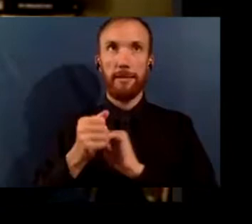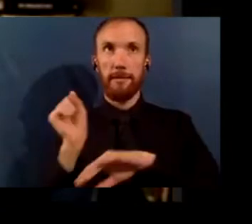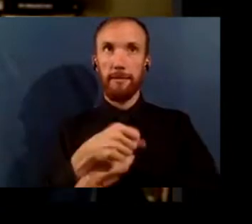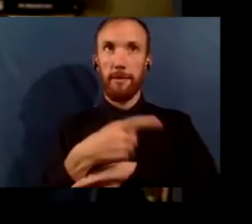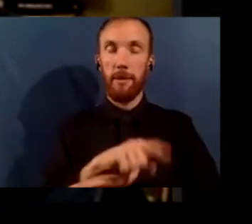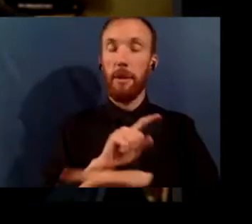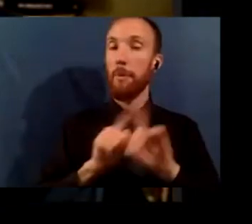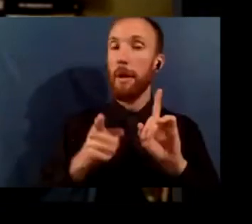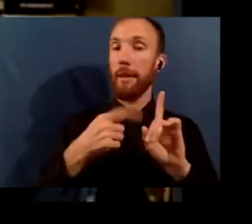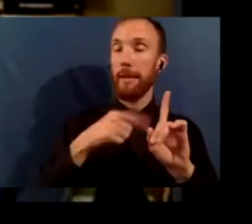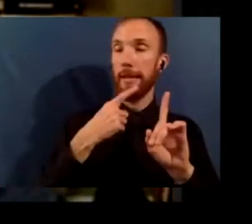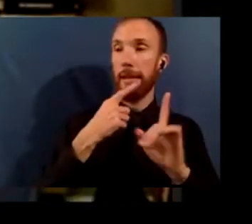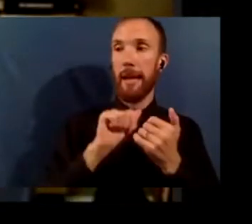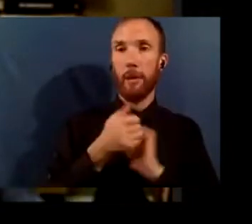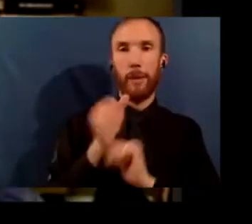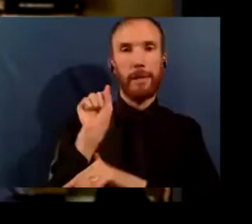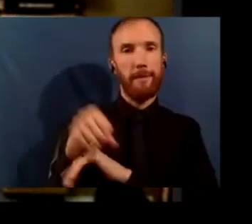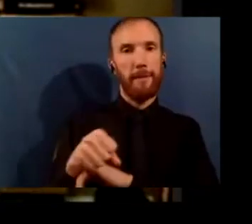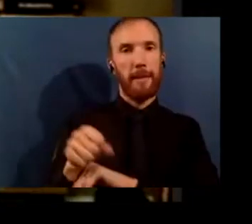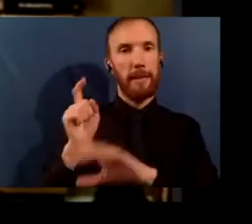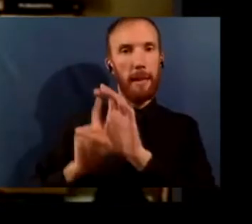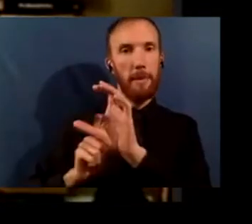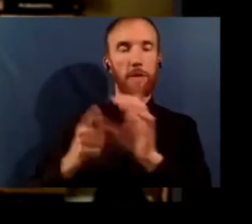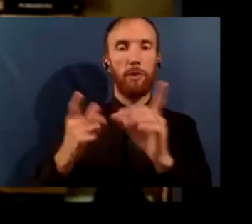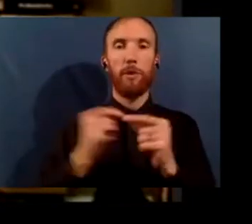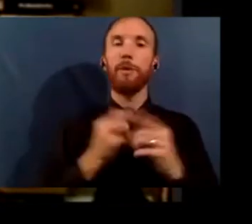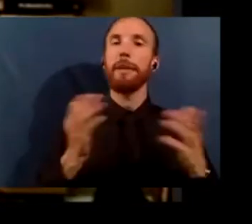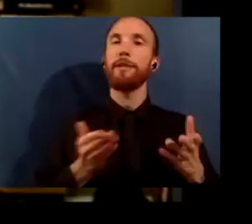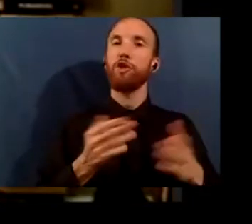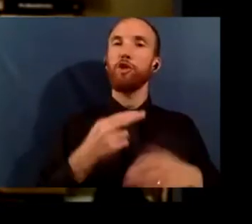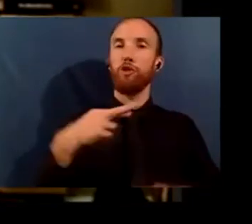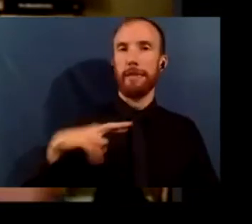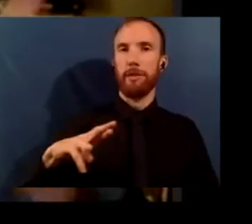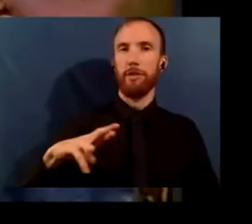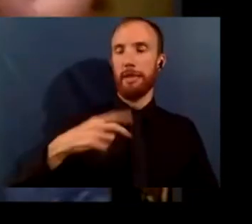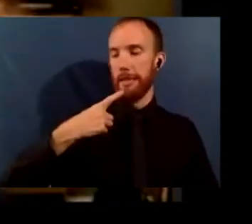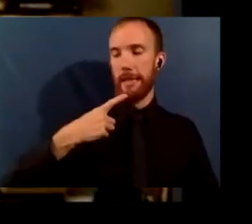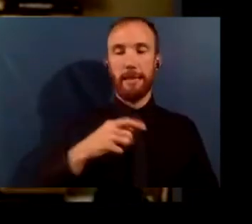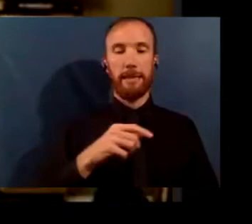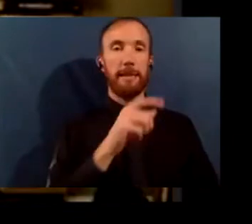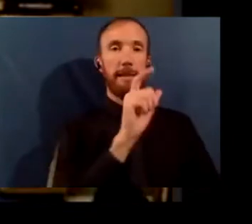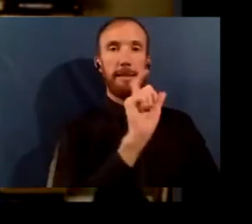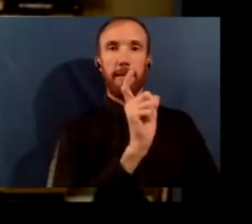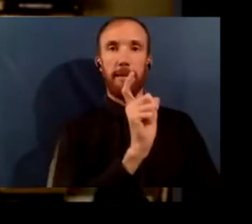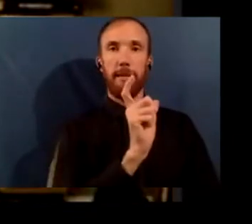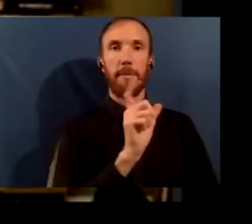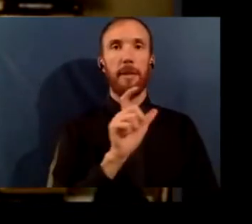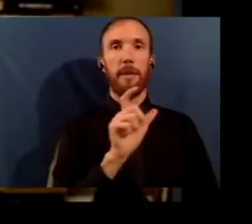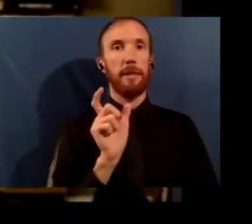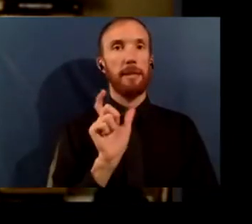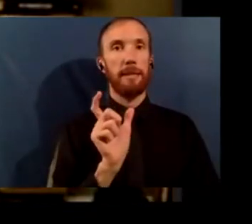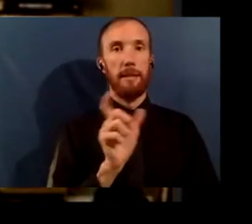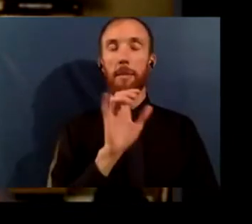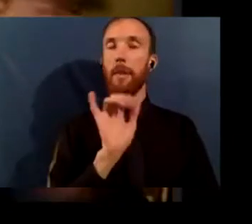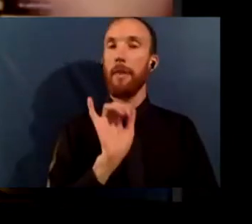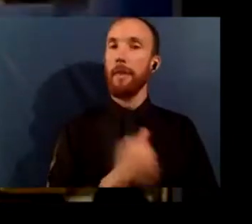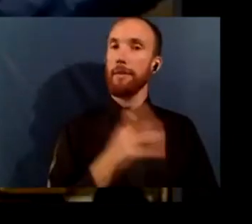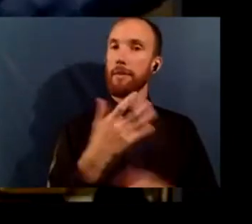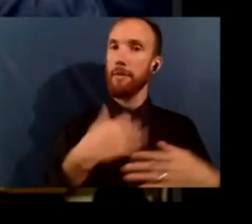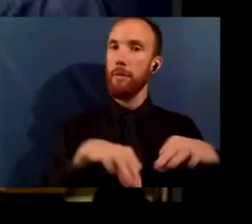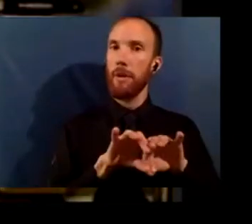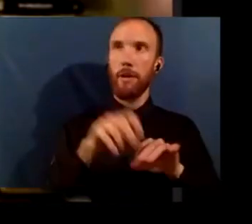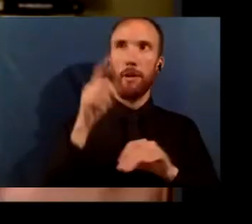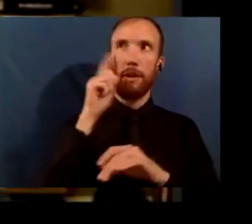by inflaming religion. And he said Islam is the key one. He said, because if you look at the geography of the USSR,